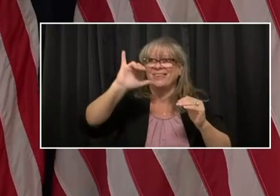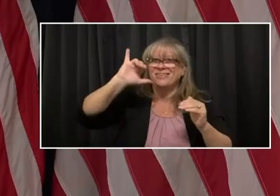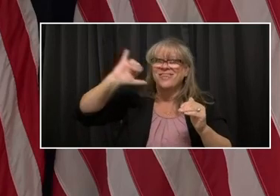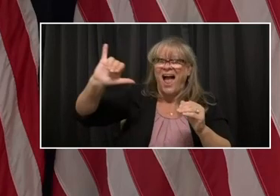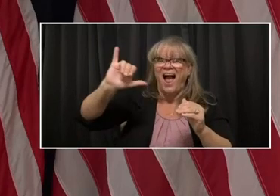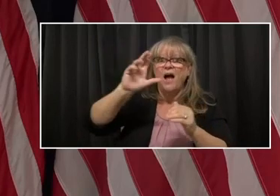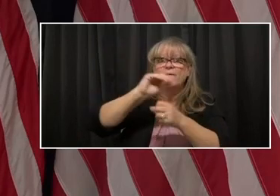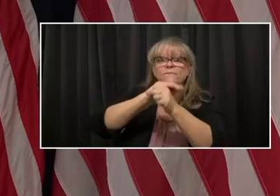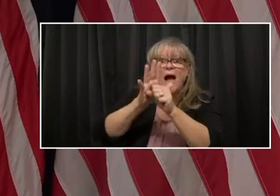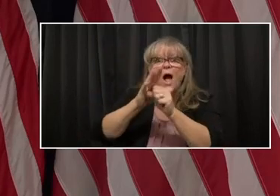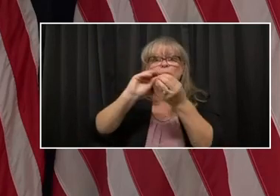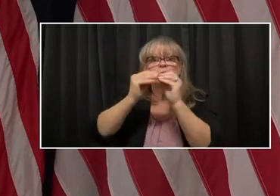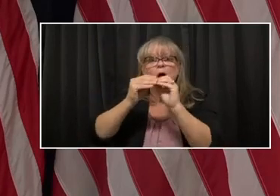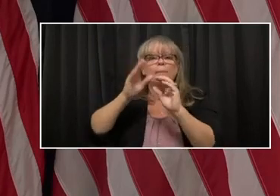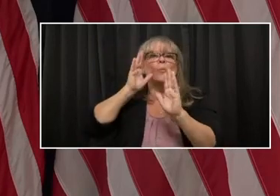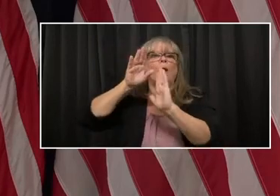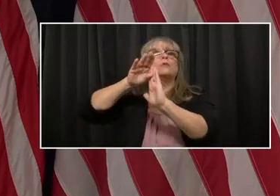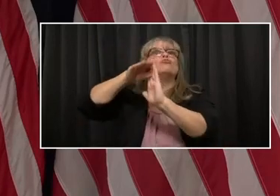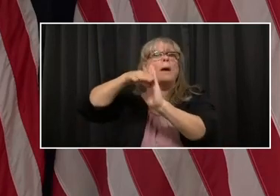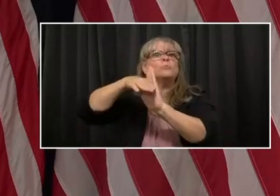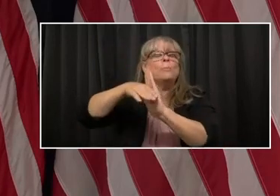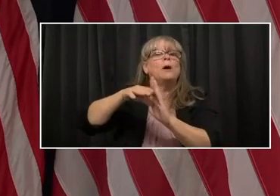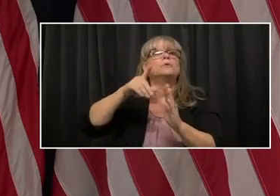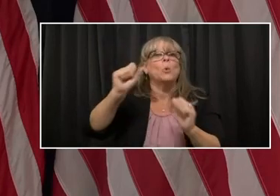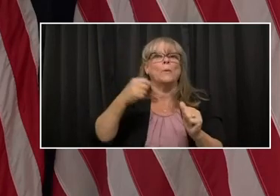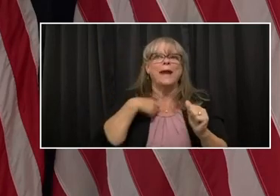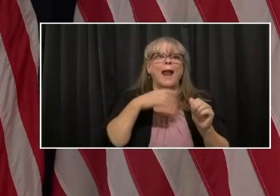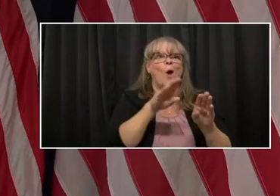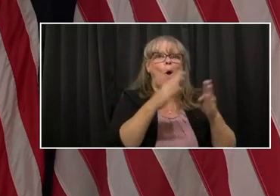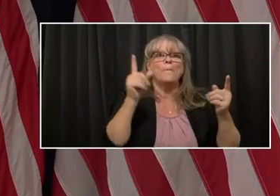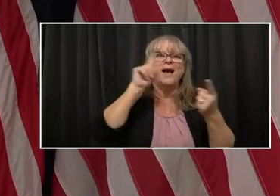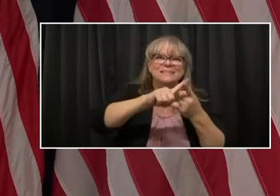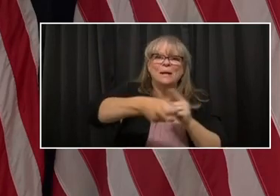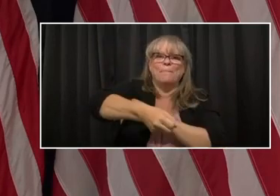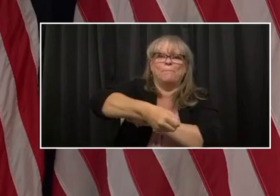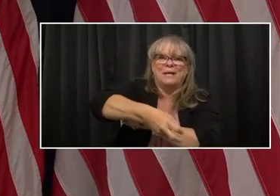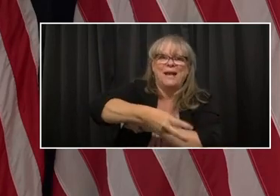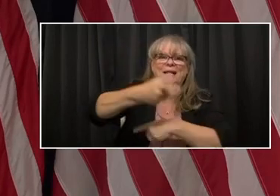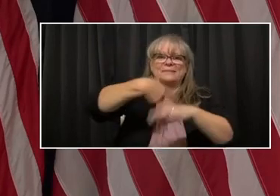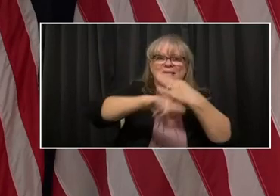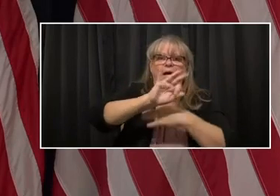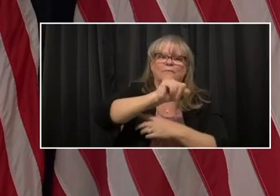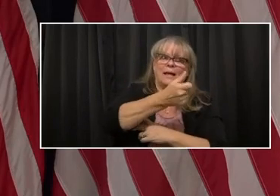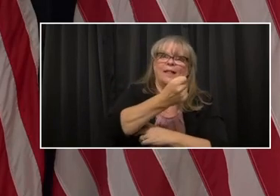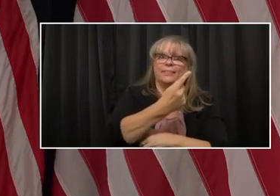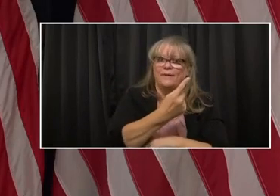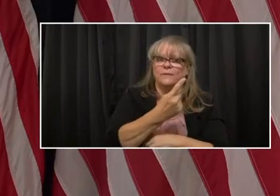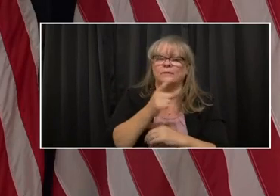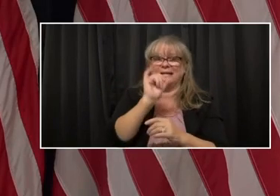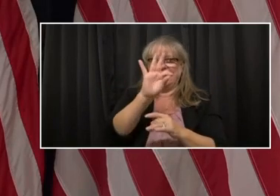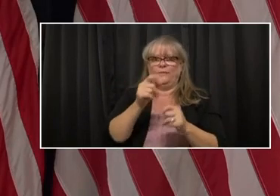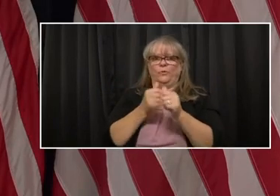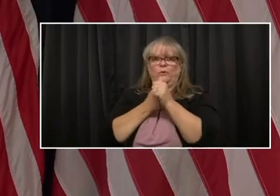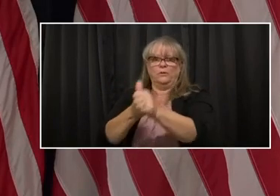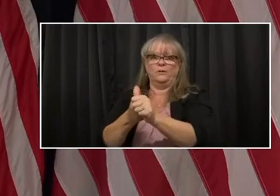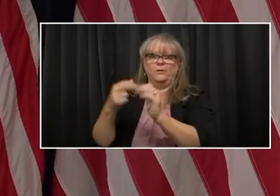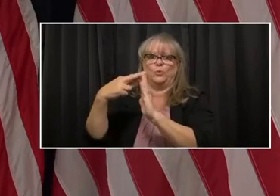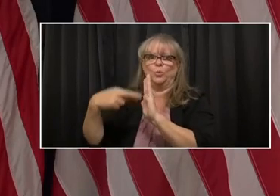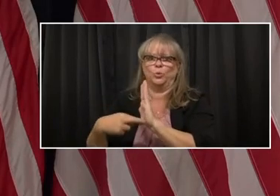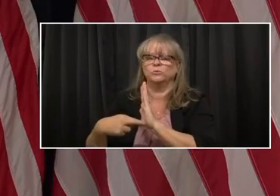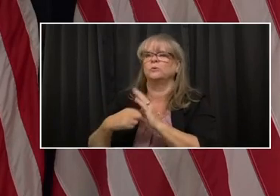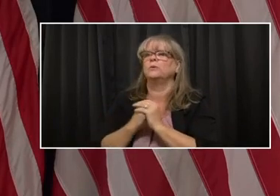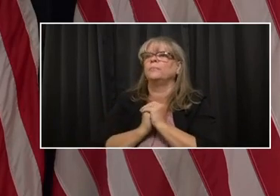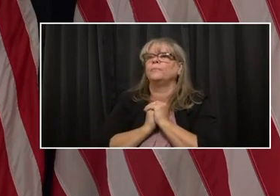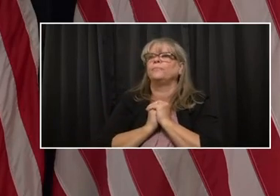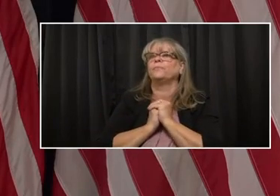process that ties in the level of risk with transmission, with the presence of the virus in our state and the trend in the virus.